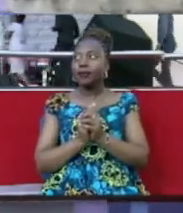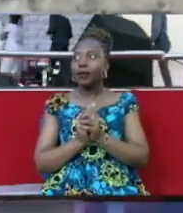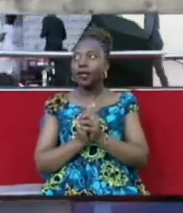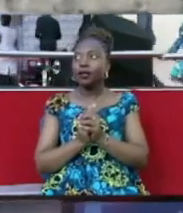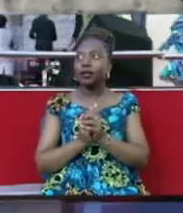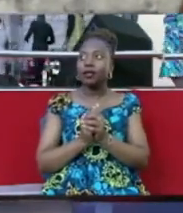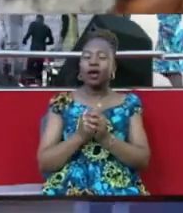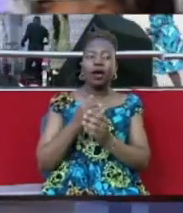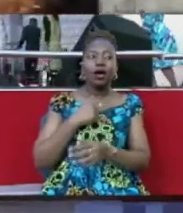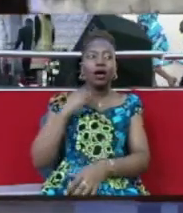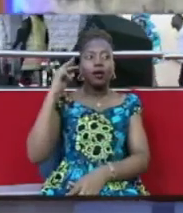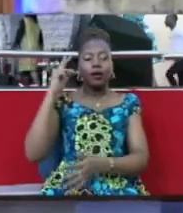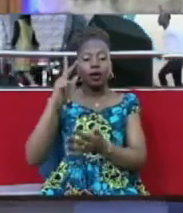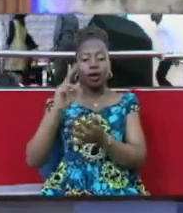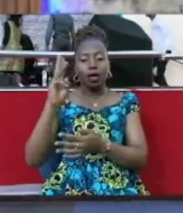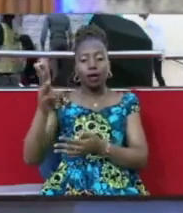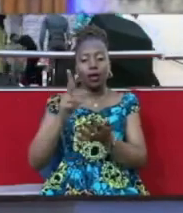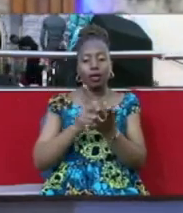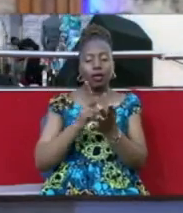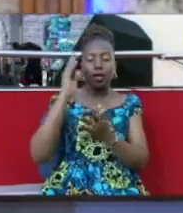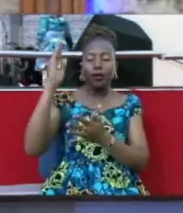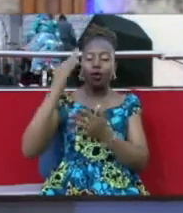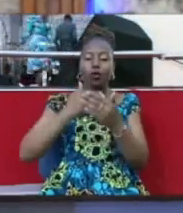matters. I'll put you